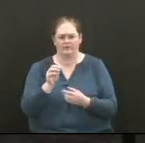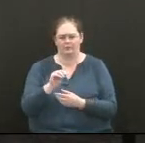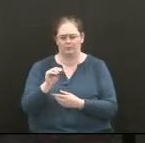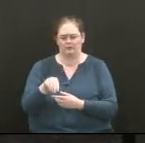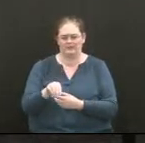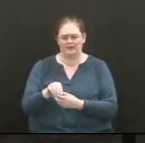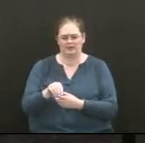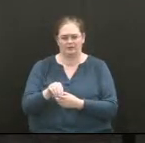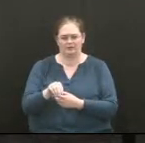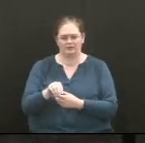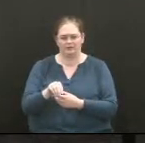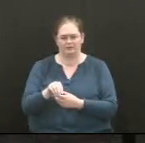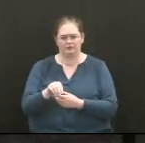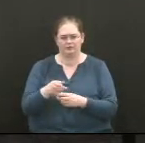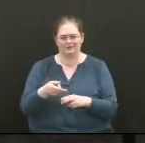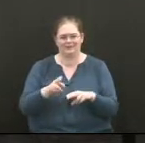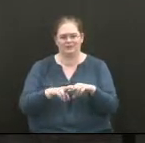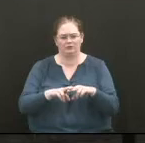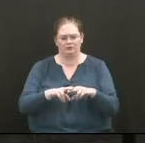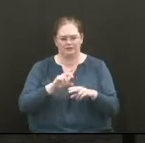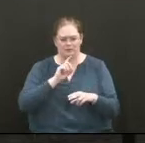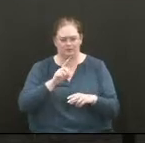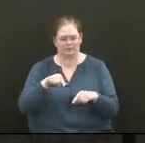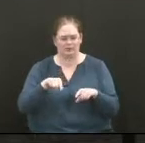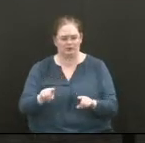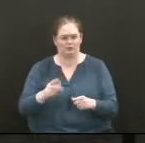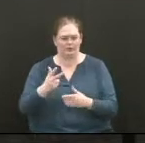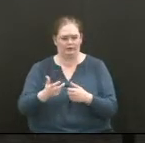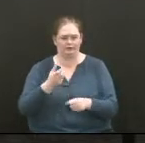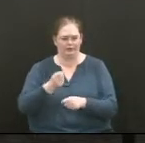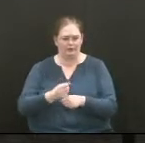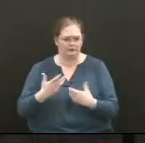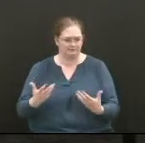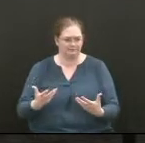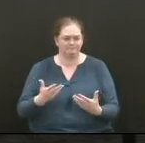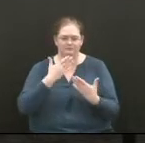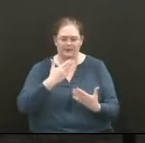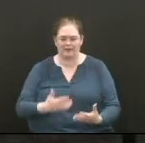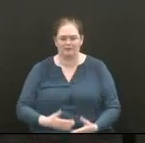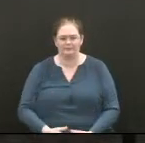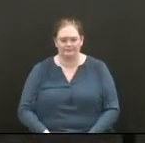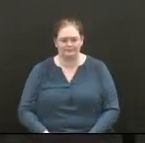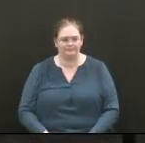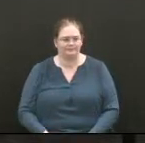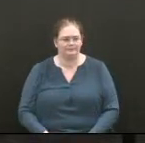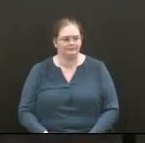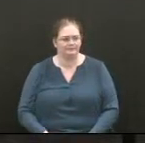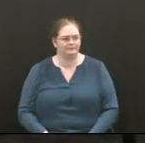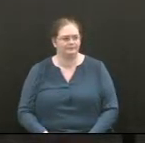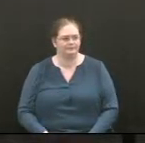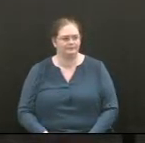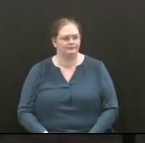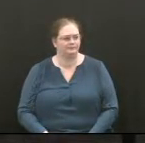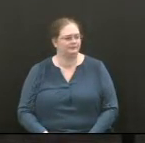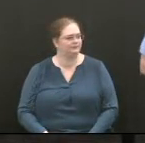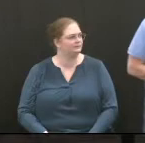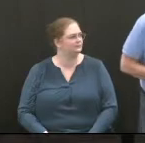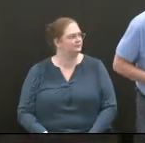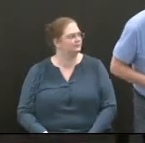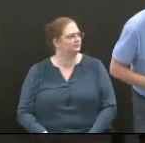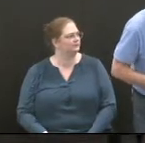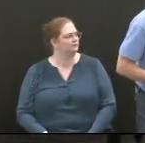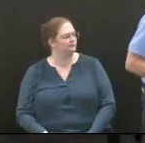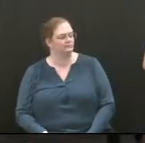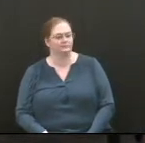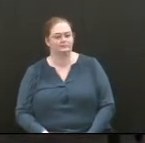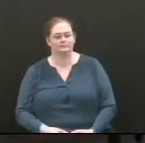percentage increase would be during those 3 years. So thank you. Sure. Okay. Just to comment on the